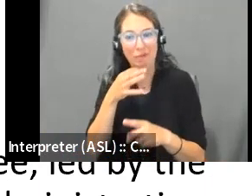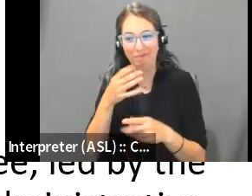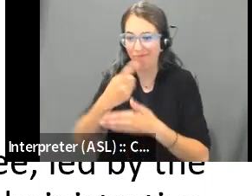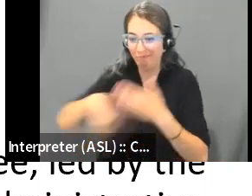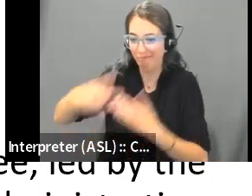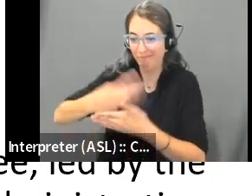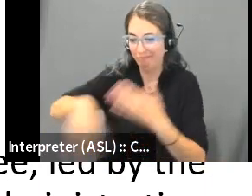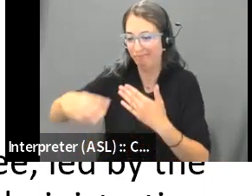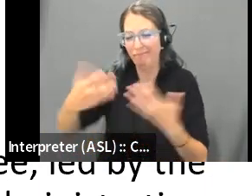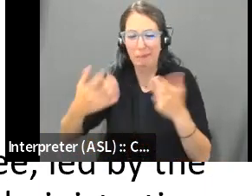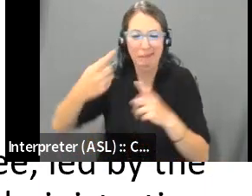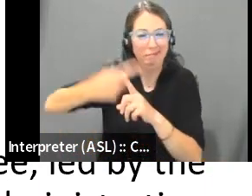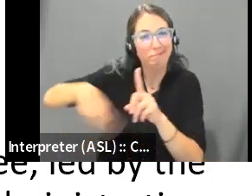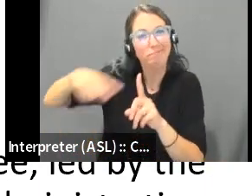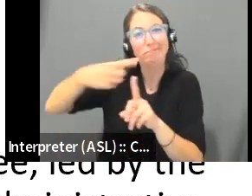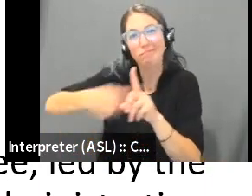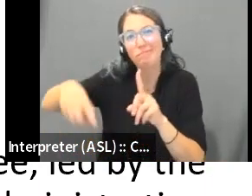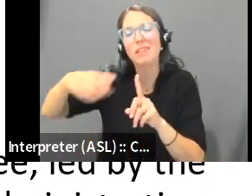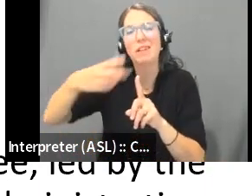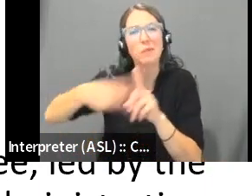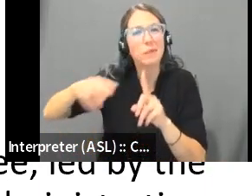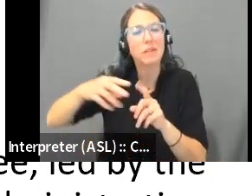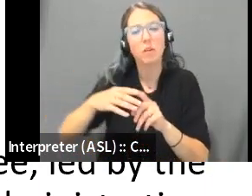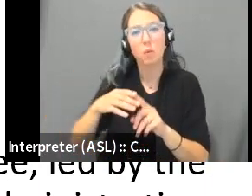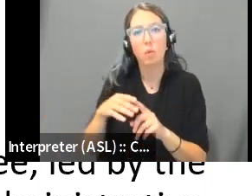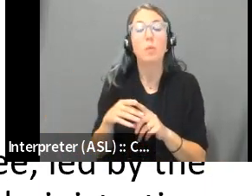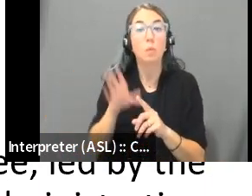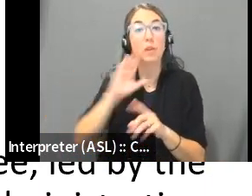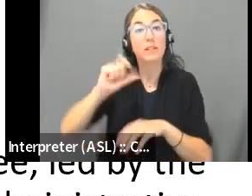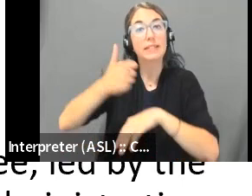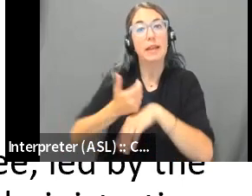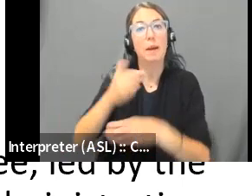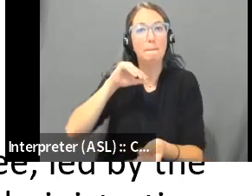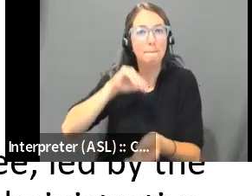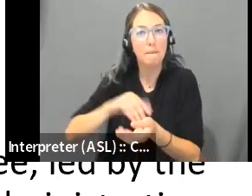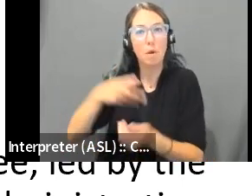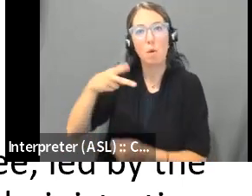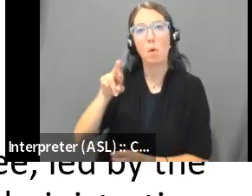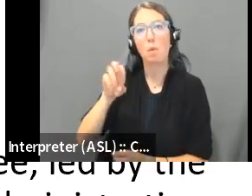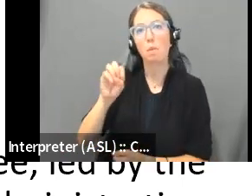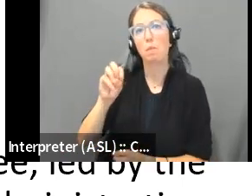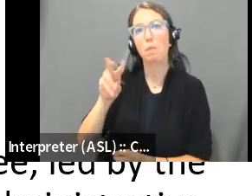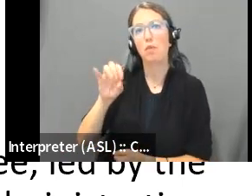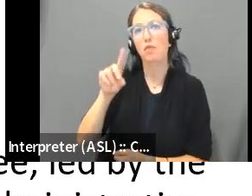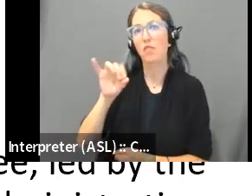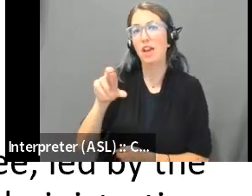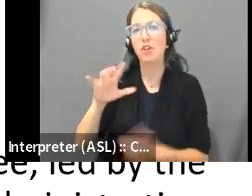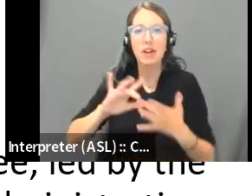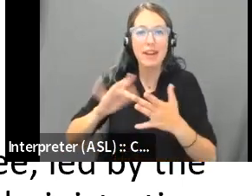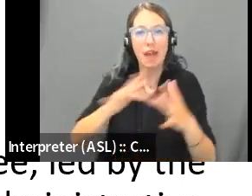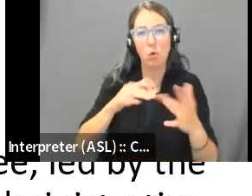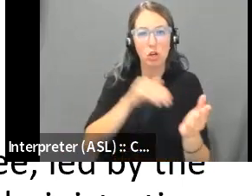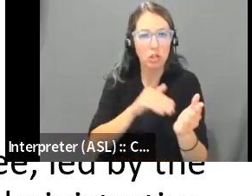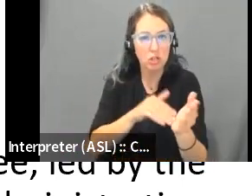months, creating a provider network, as well as an advisory committee of engaged